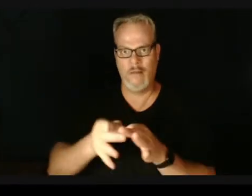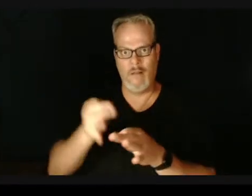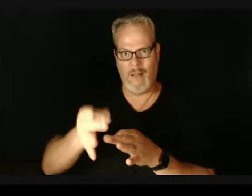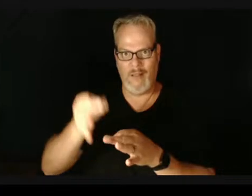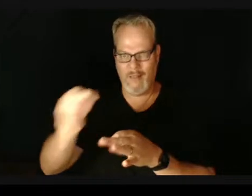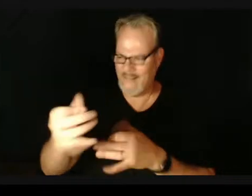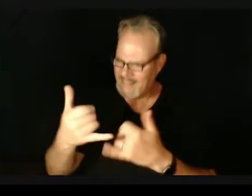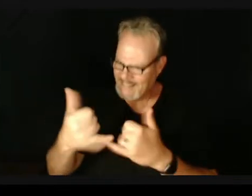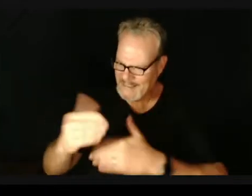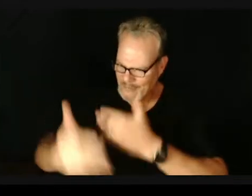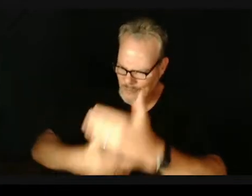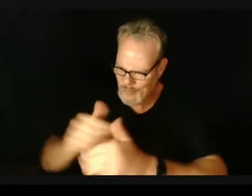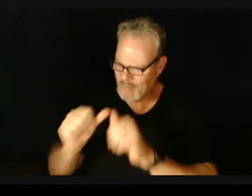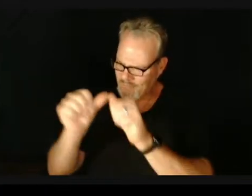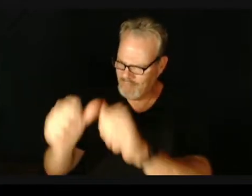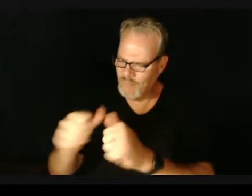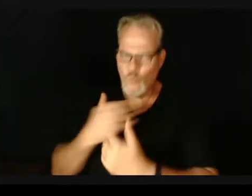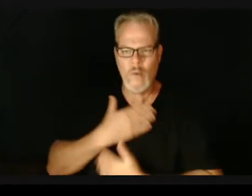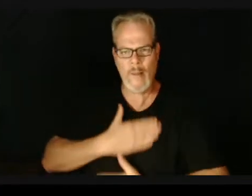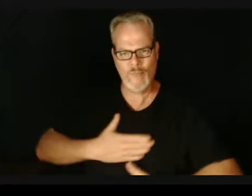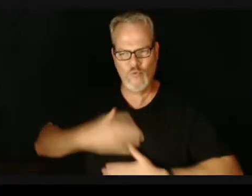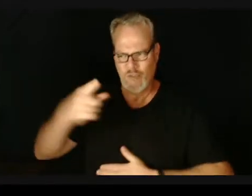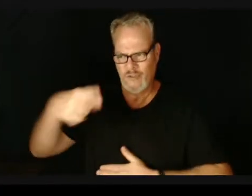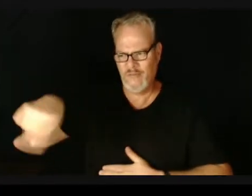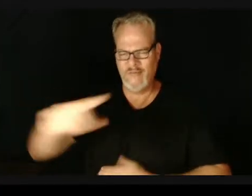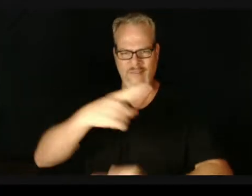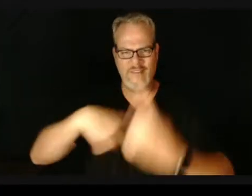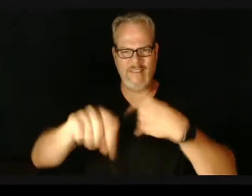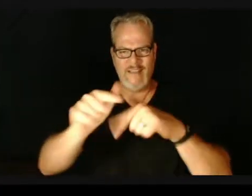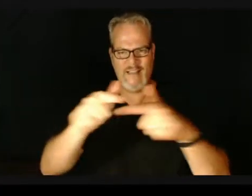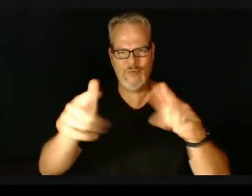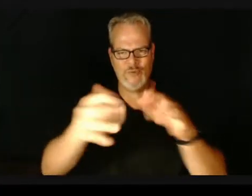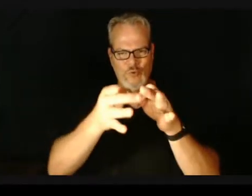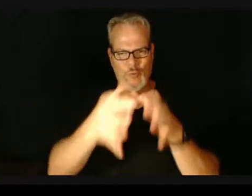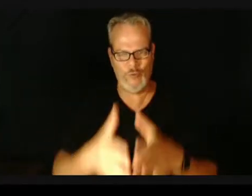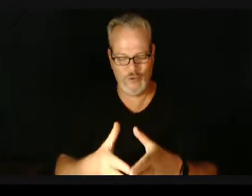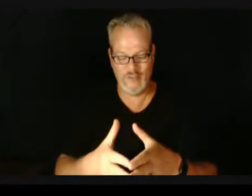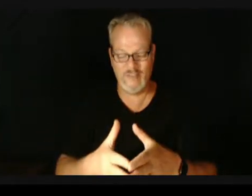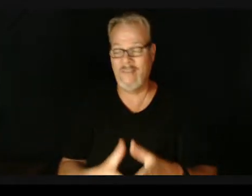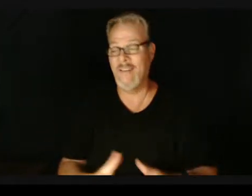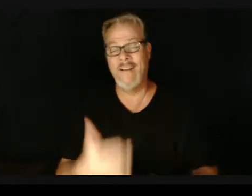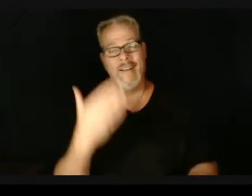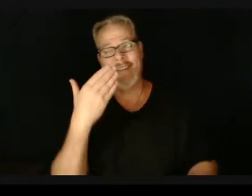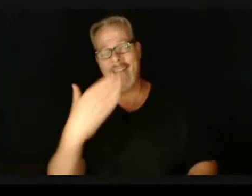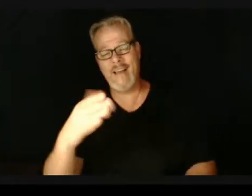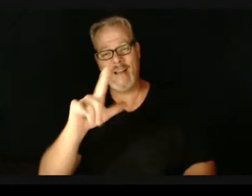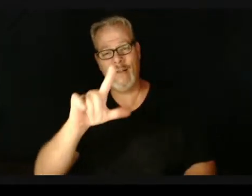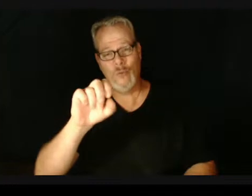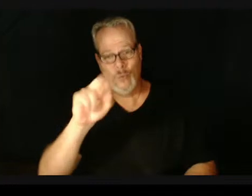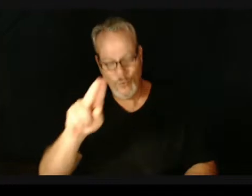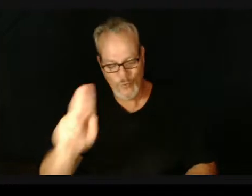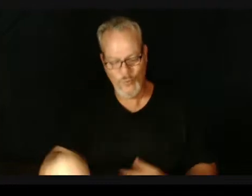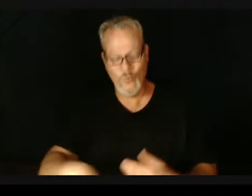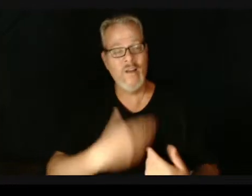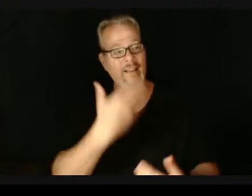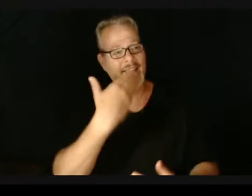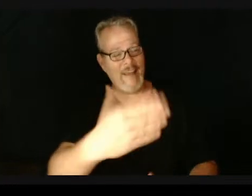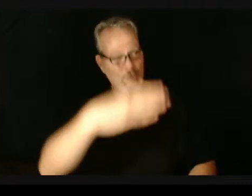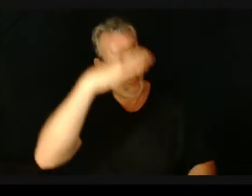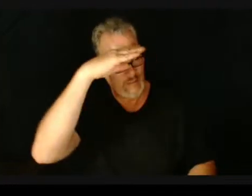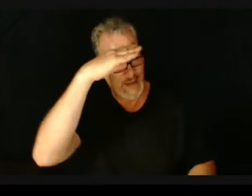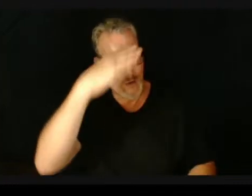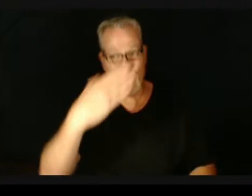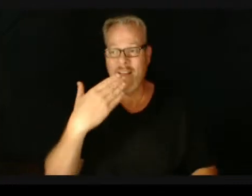guys. And yeah, we got Lou Atori on the back end, Daniel and Carrie, Dane